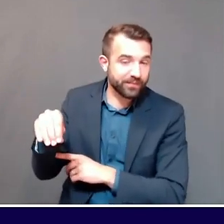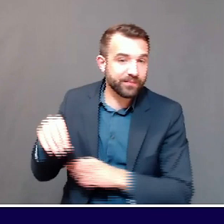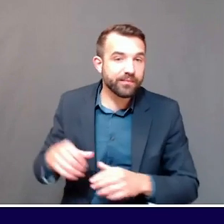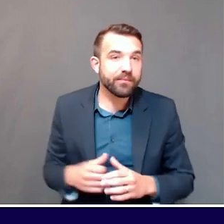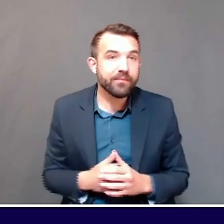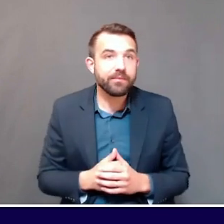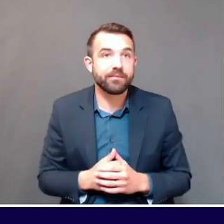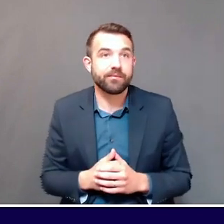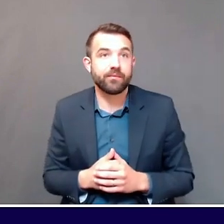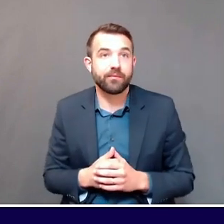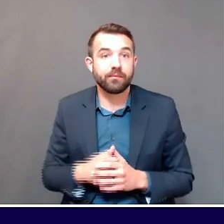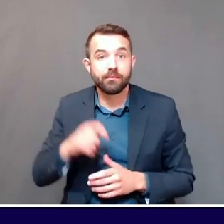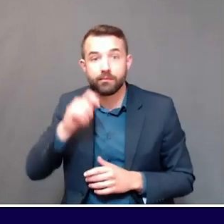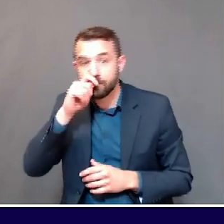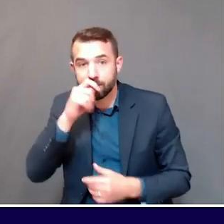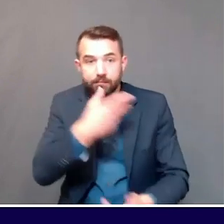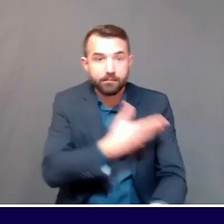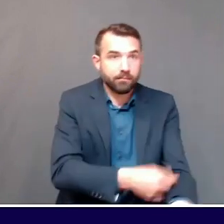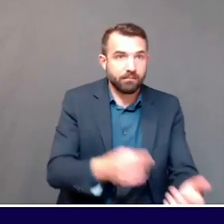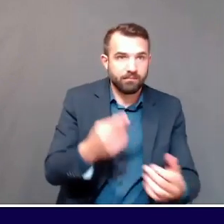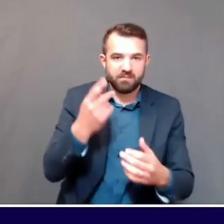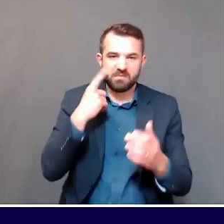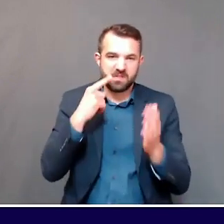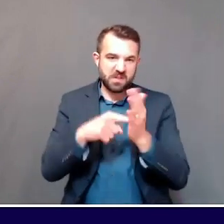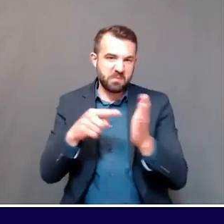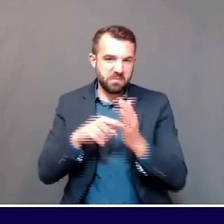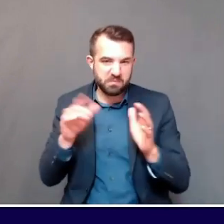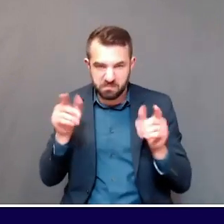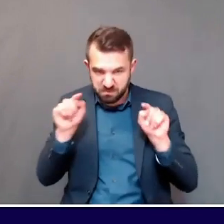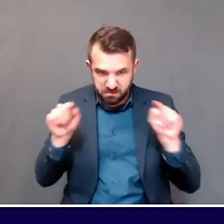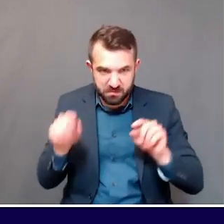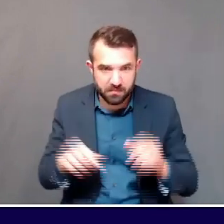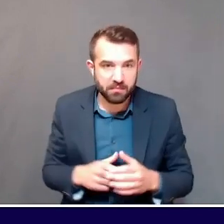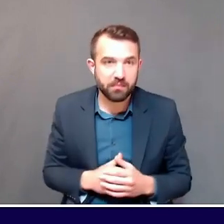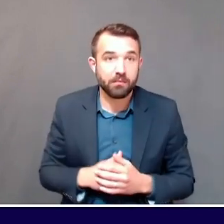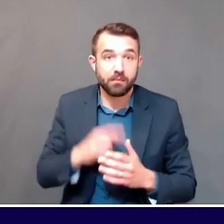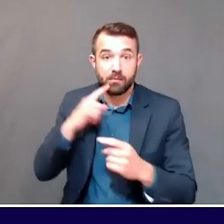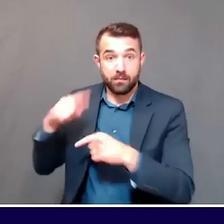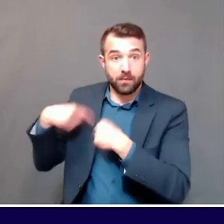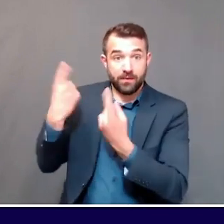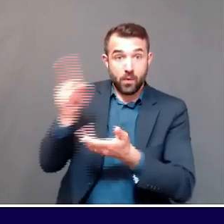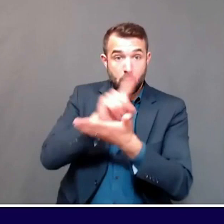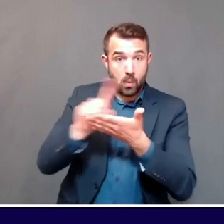test. Overall, just in the past week, there were about